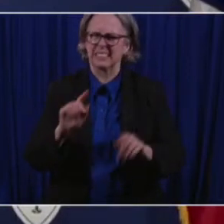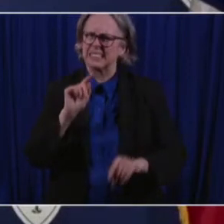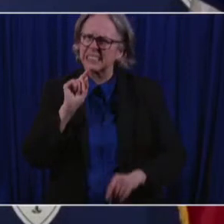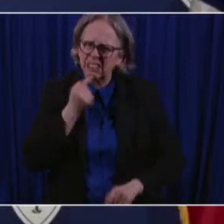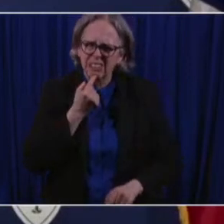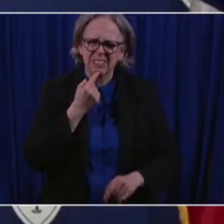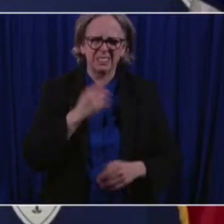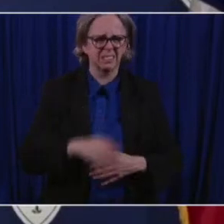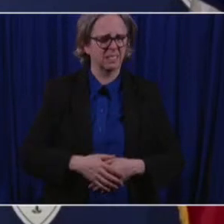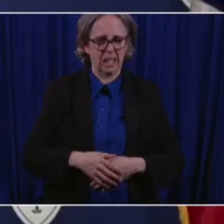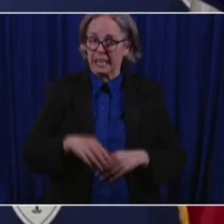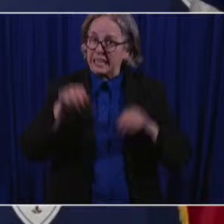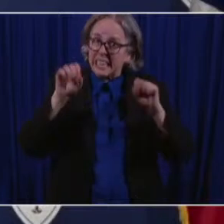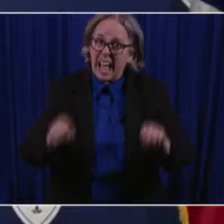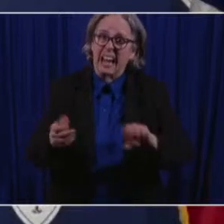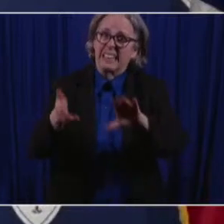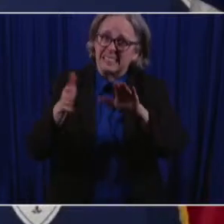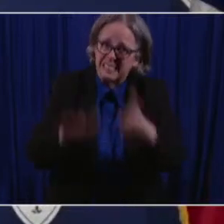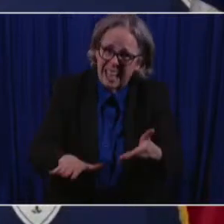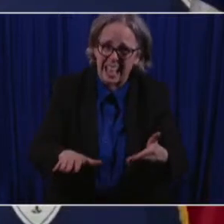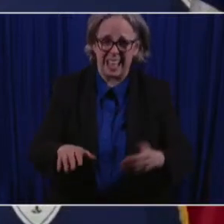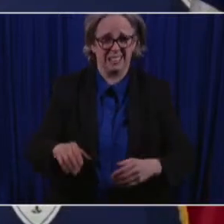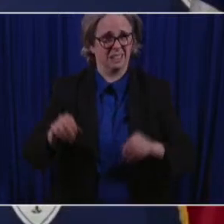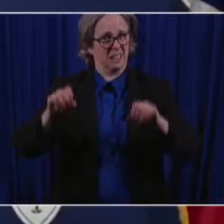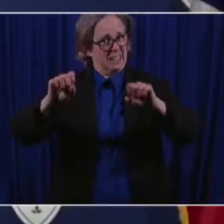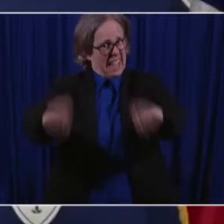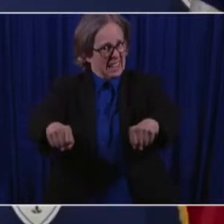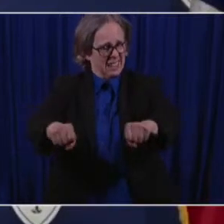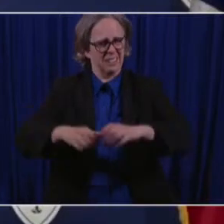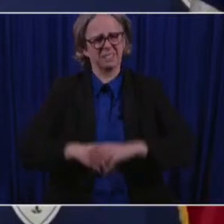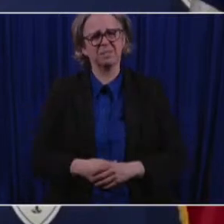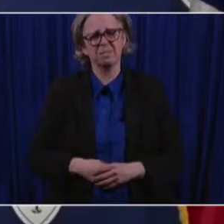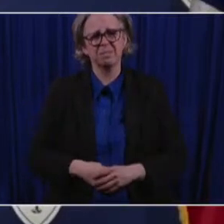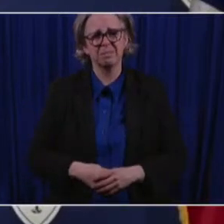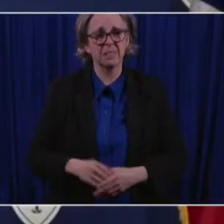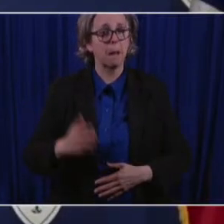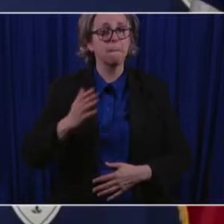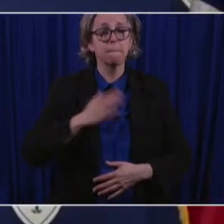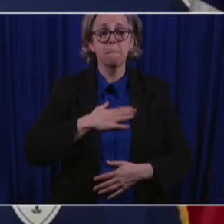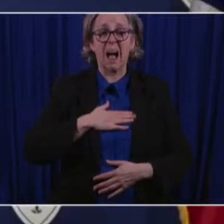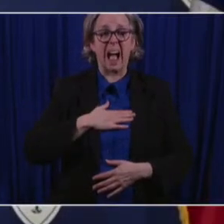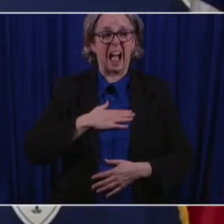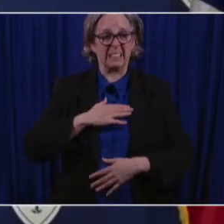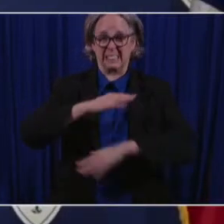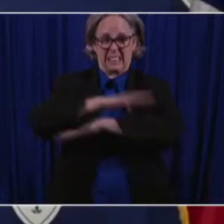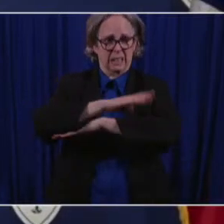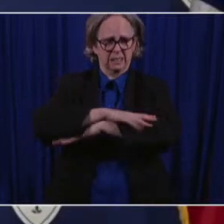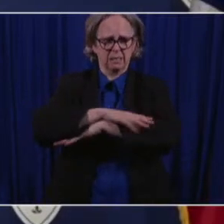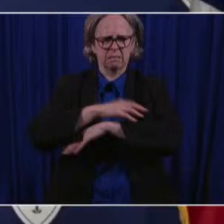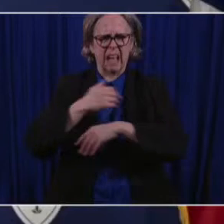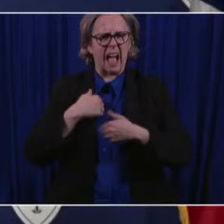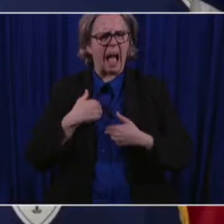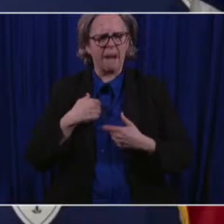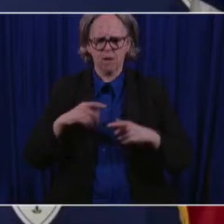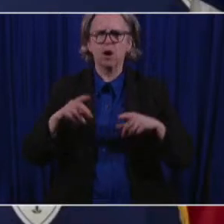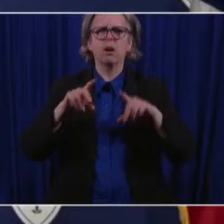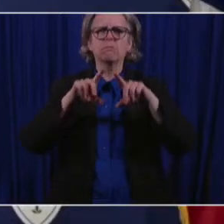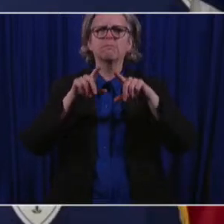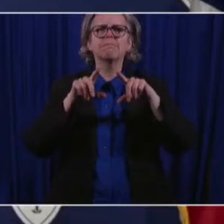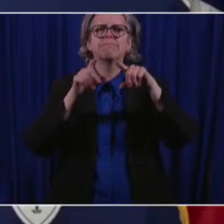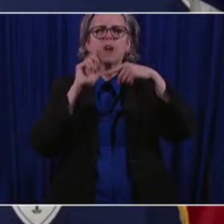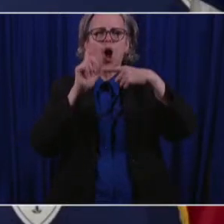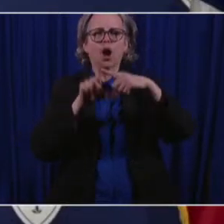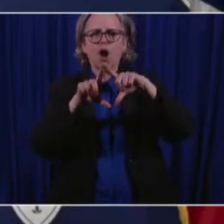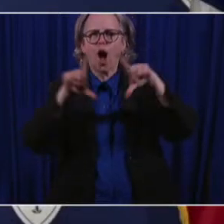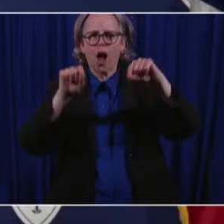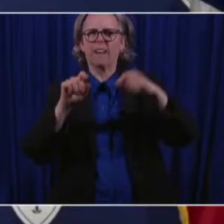have on my desk a card the family sent me of a young person who I think was 20, University